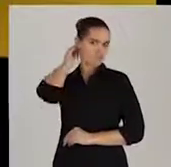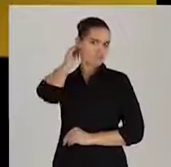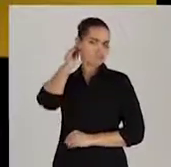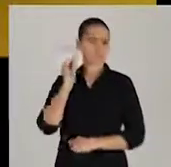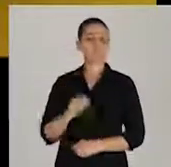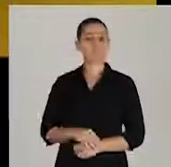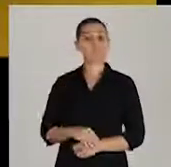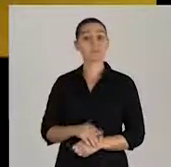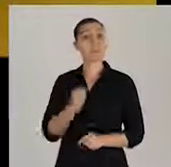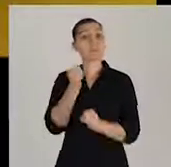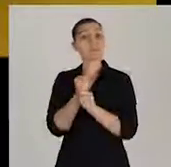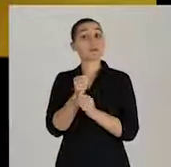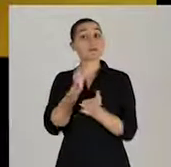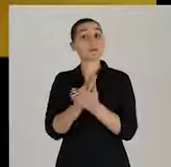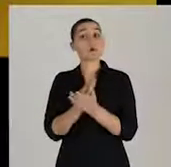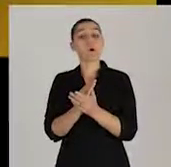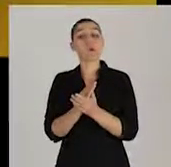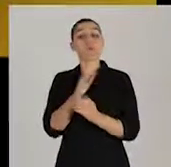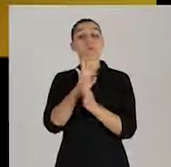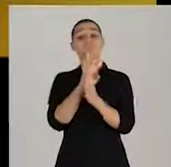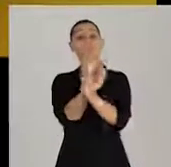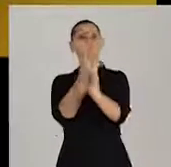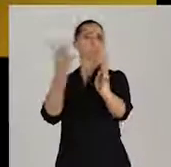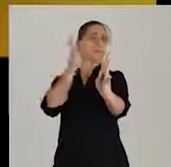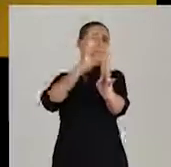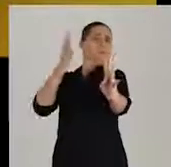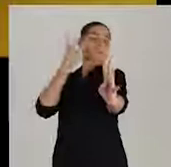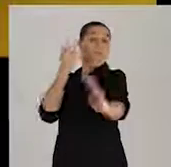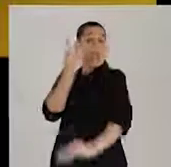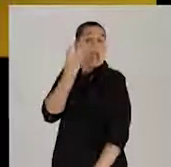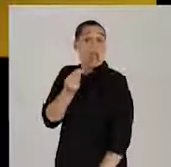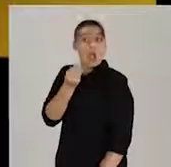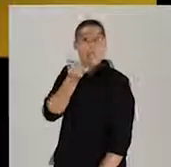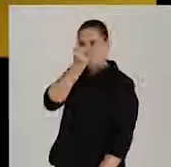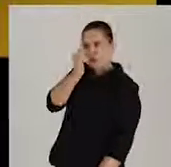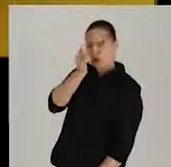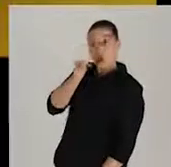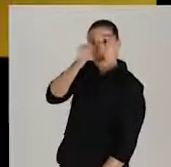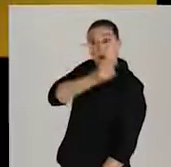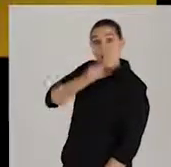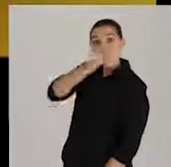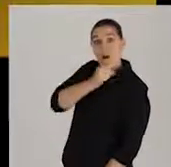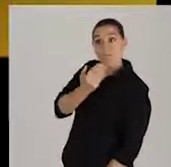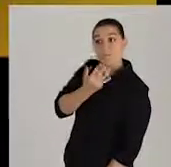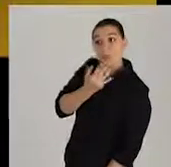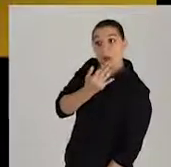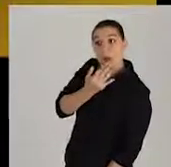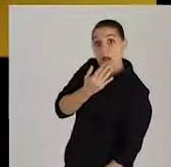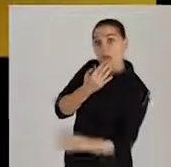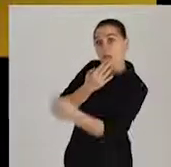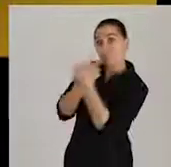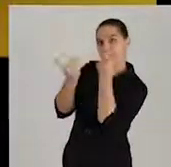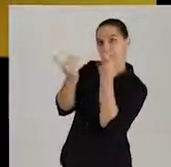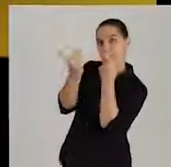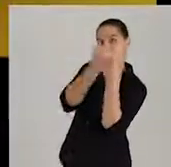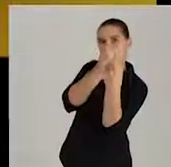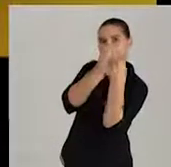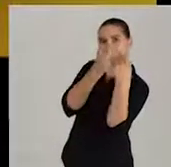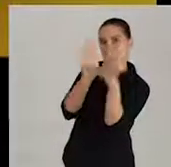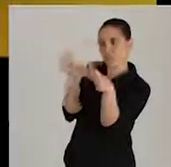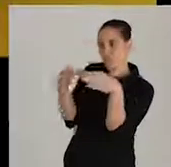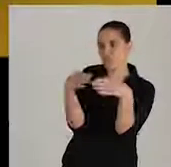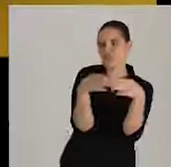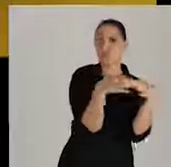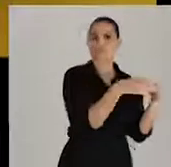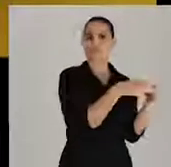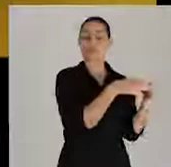of coughing patients, promoting cough etiquette, separating coughers from other patients, and